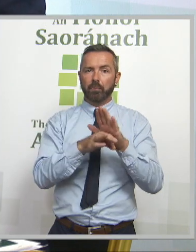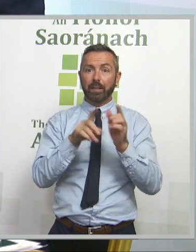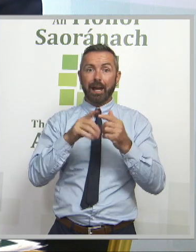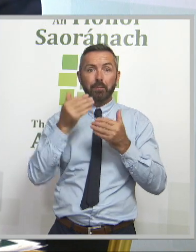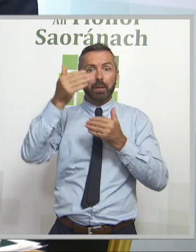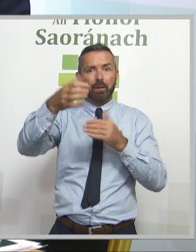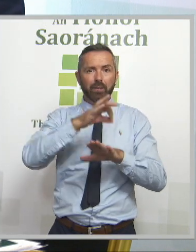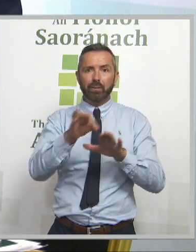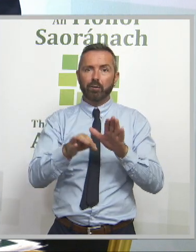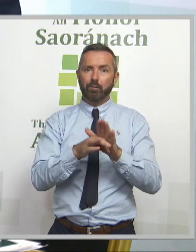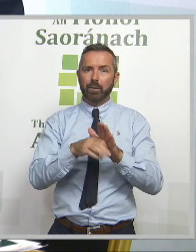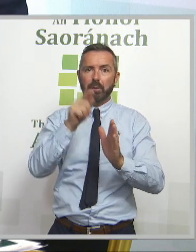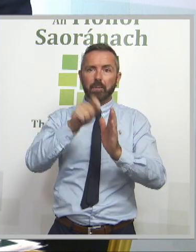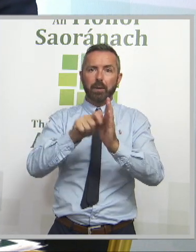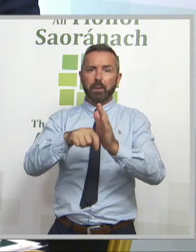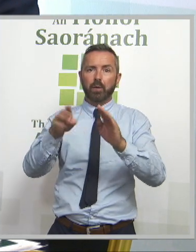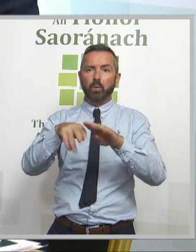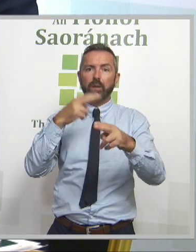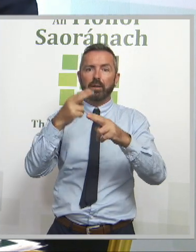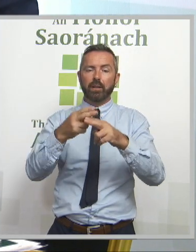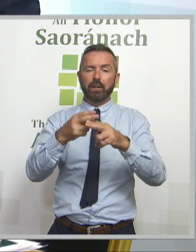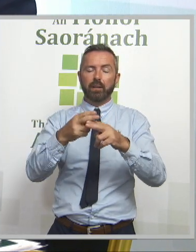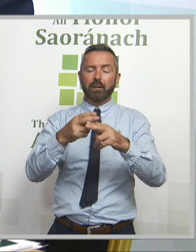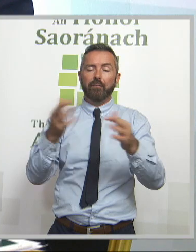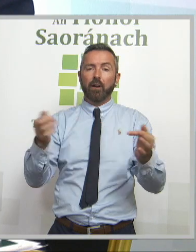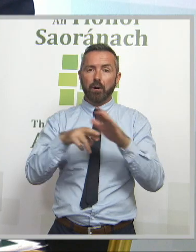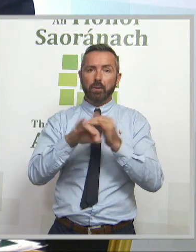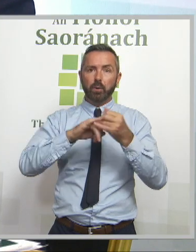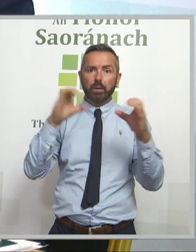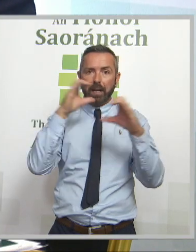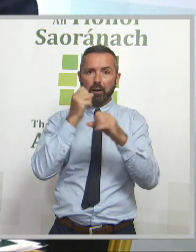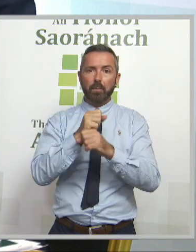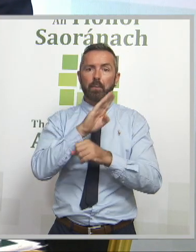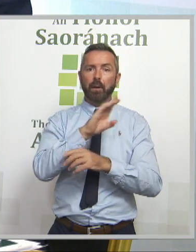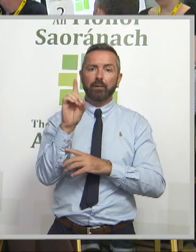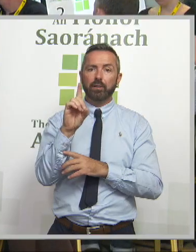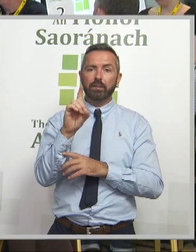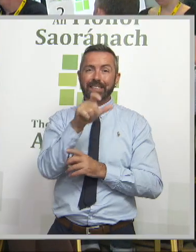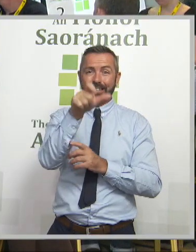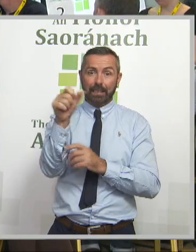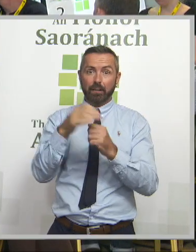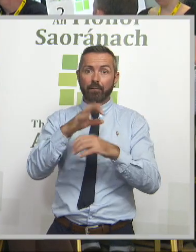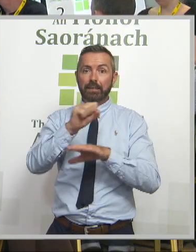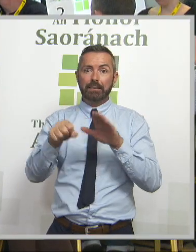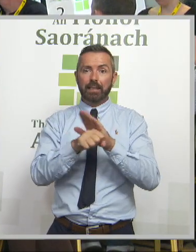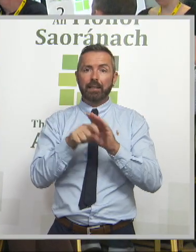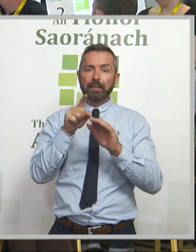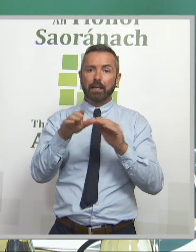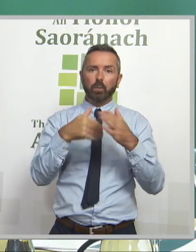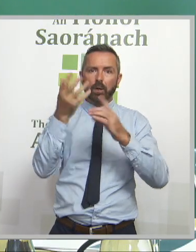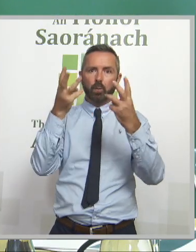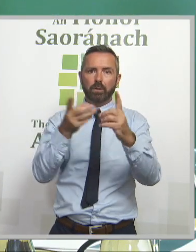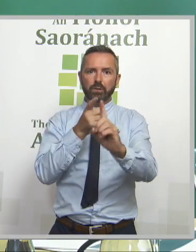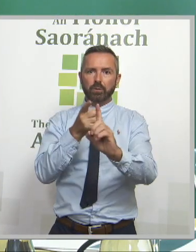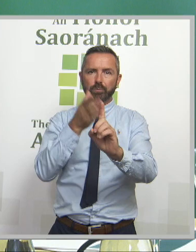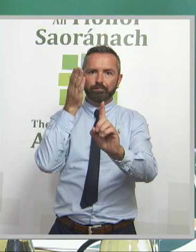buying hearts and minds in the wider landscape with farmers, with landowners, with people who care about biodiversity, citizens of the state. That's my nirvana. I'm not sure that's just